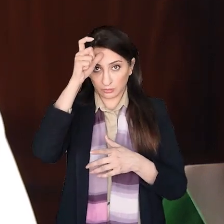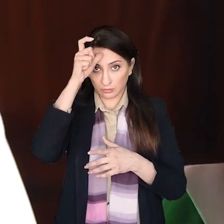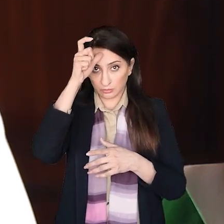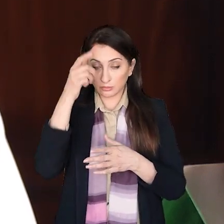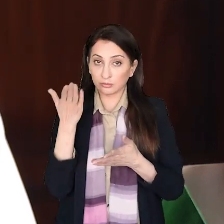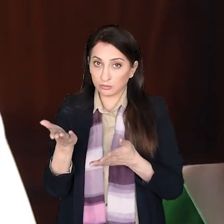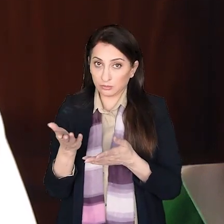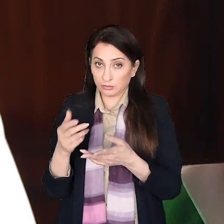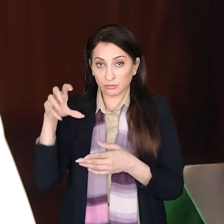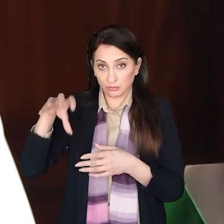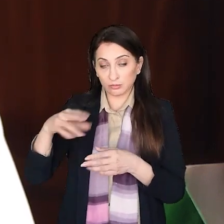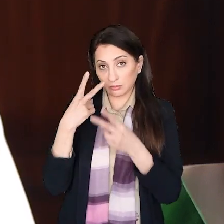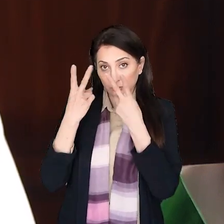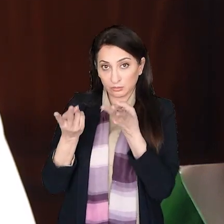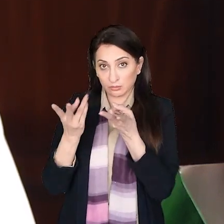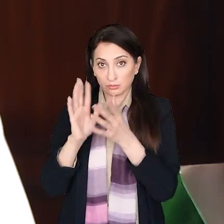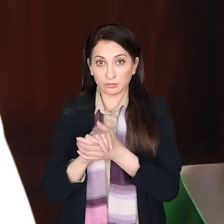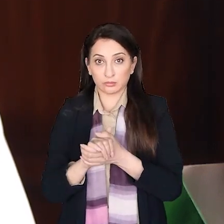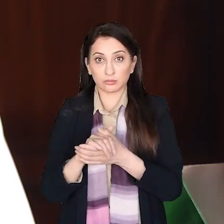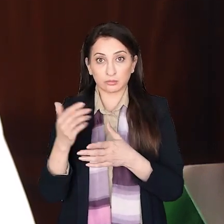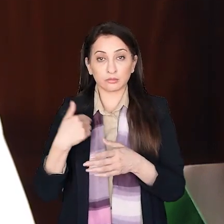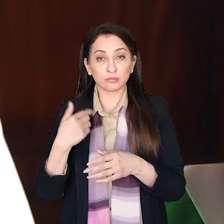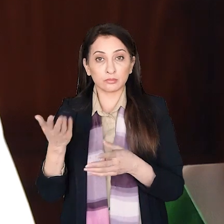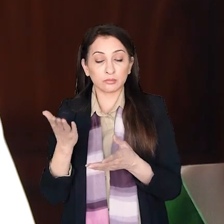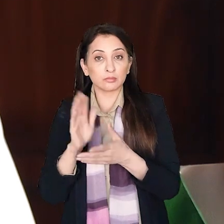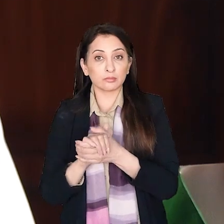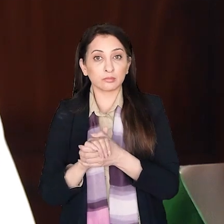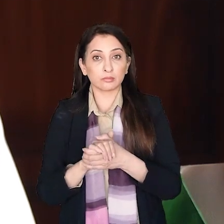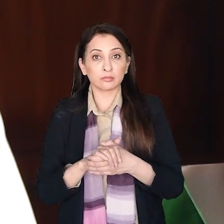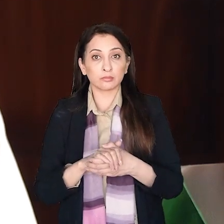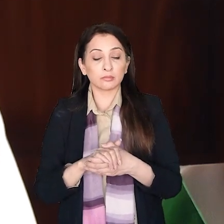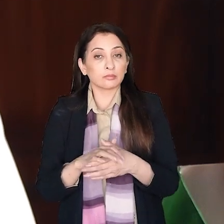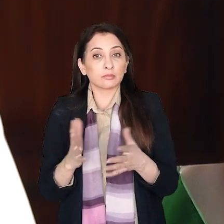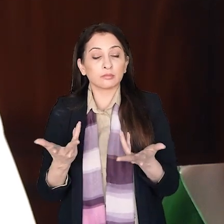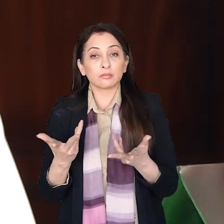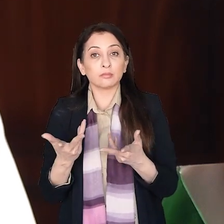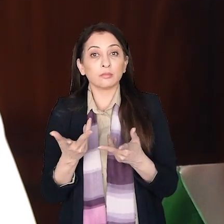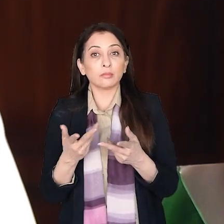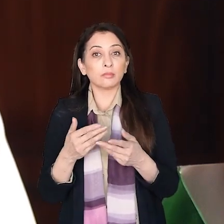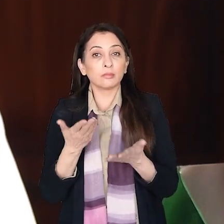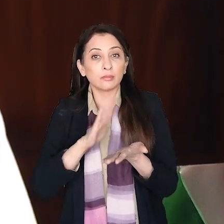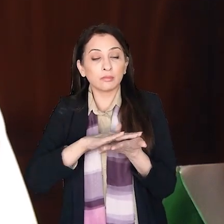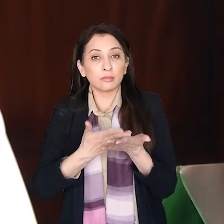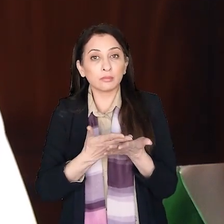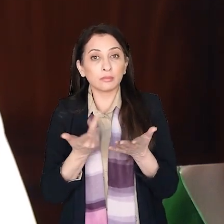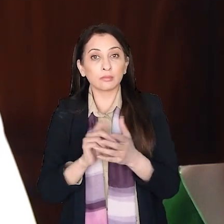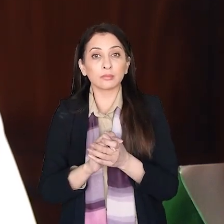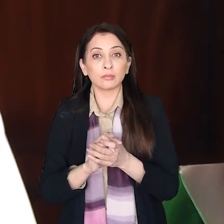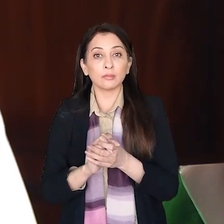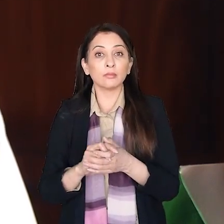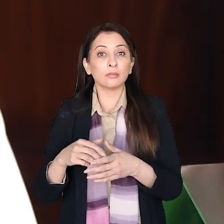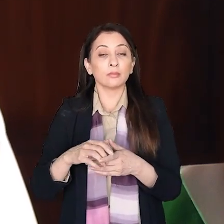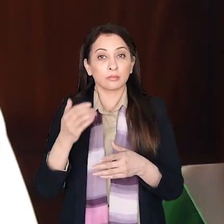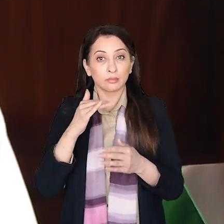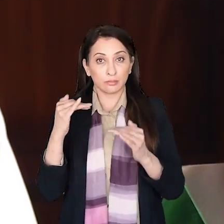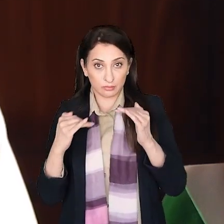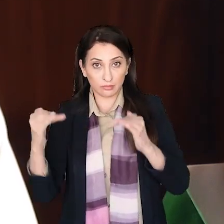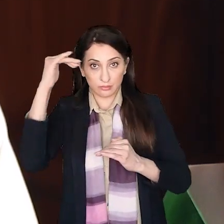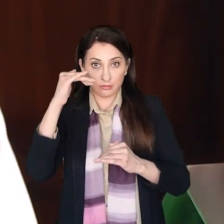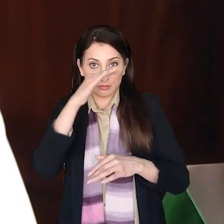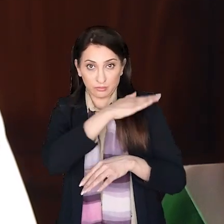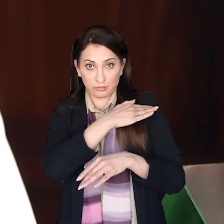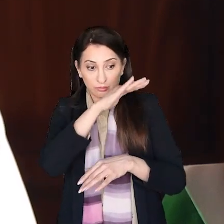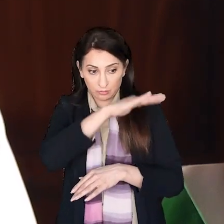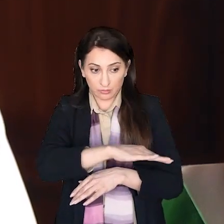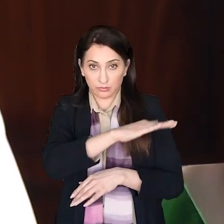our brothers. They are our Abe and we are their Gardesh, which essentially translates to elder brother and